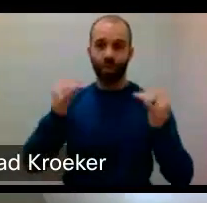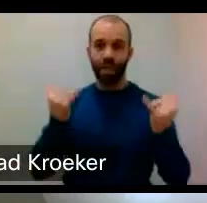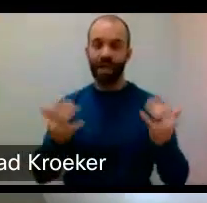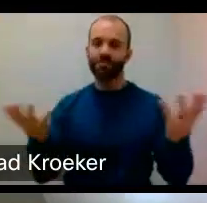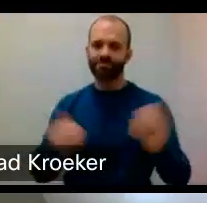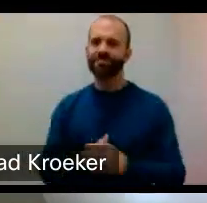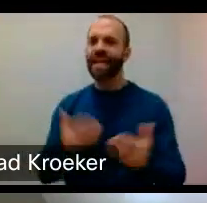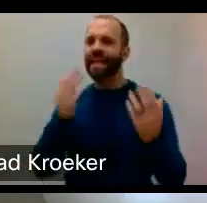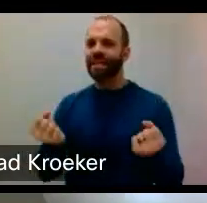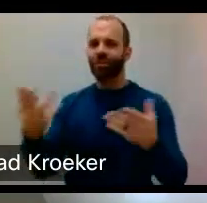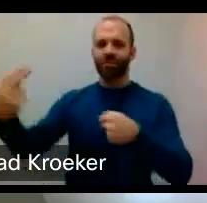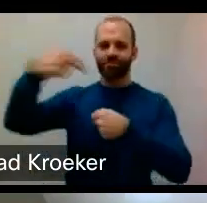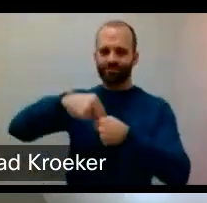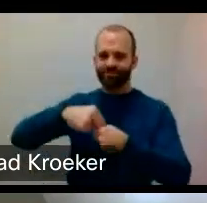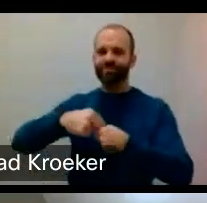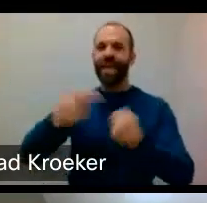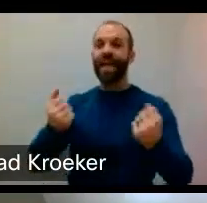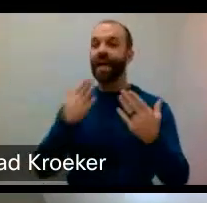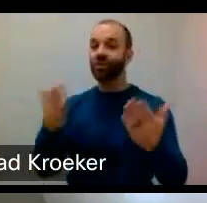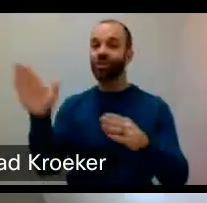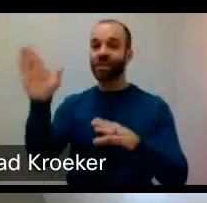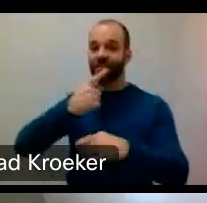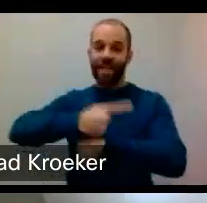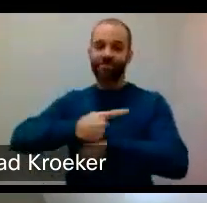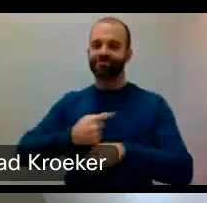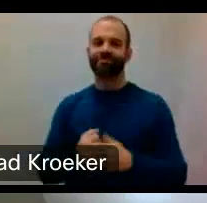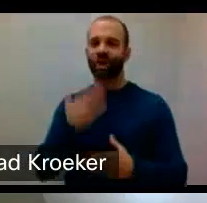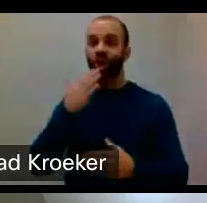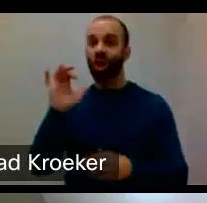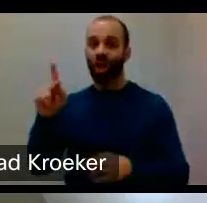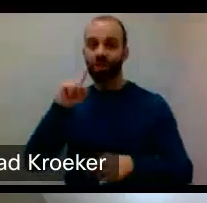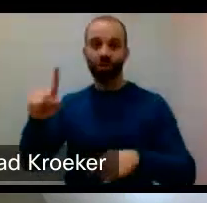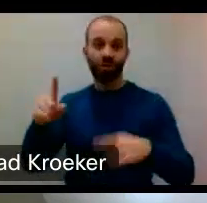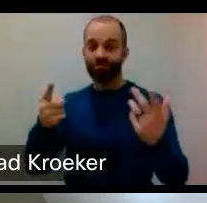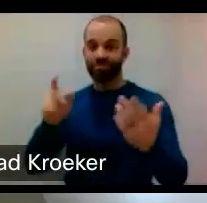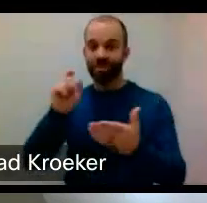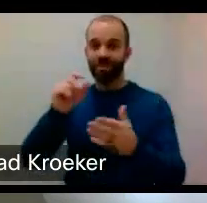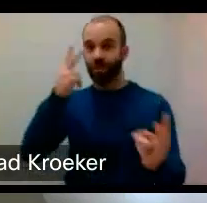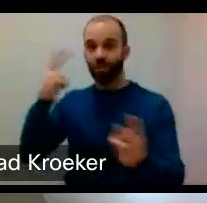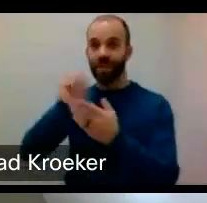again so much for attending today, and have a great day. Good luck with your reflective writing assignments.